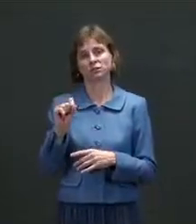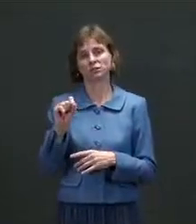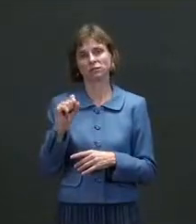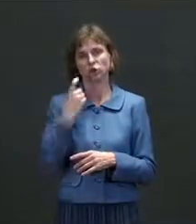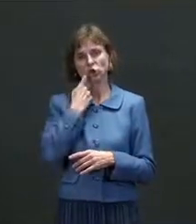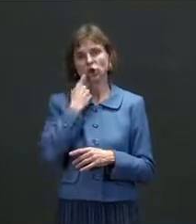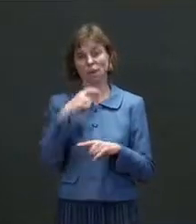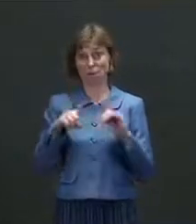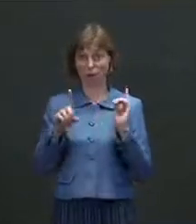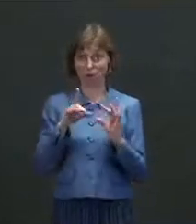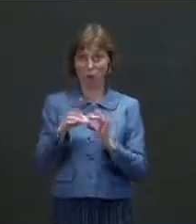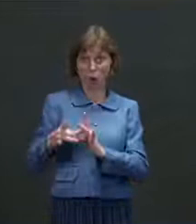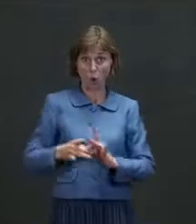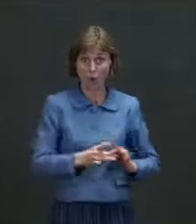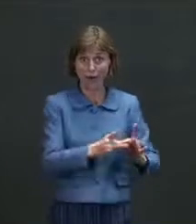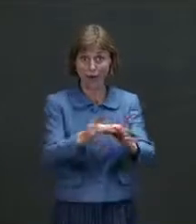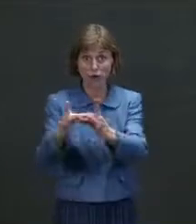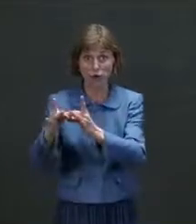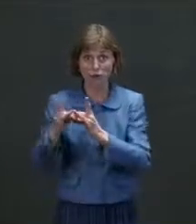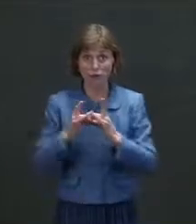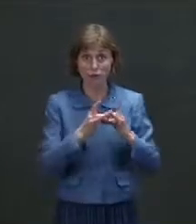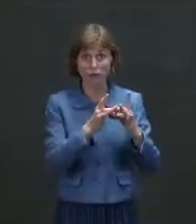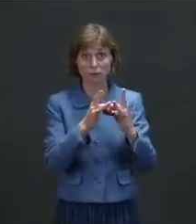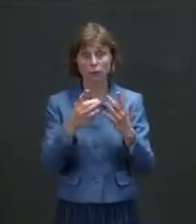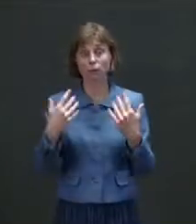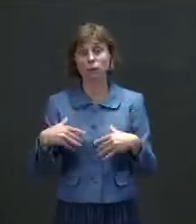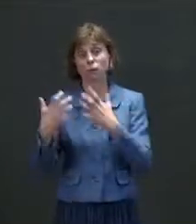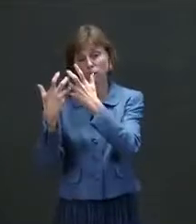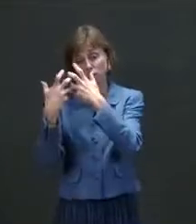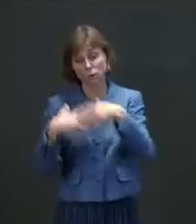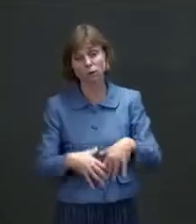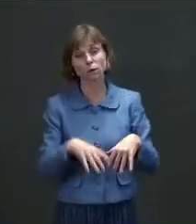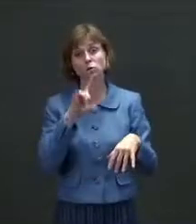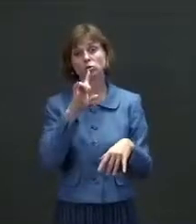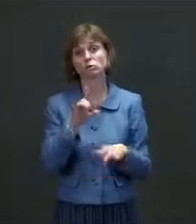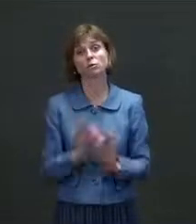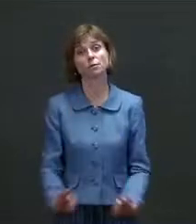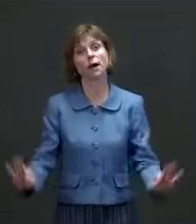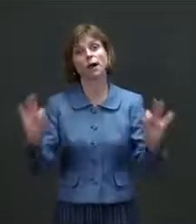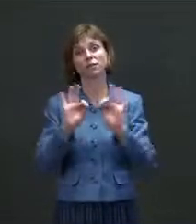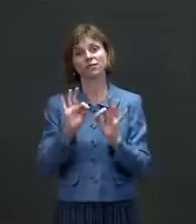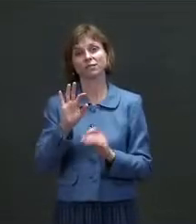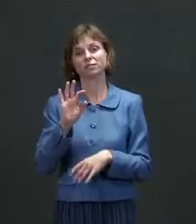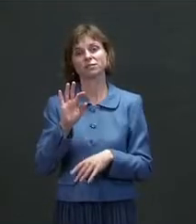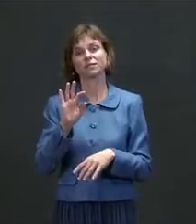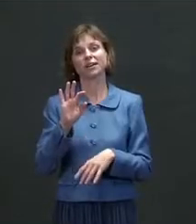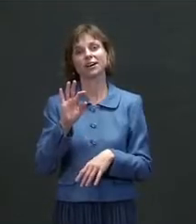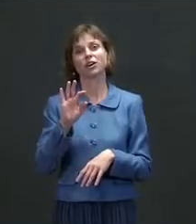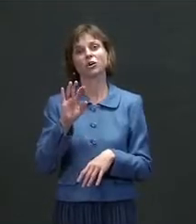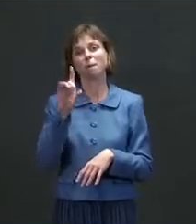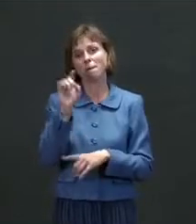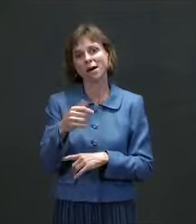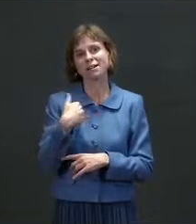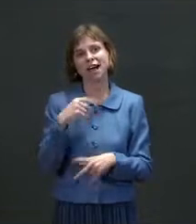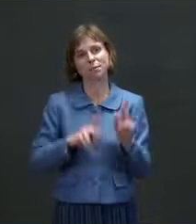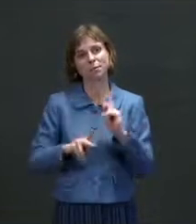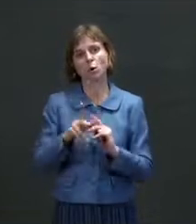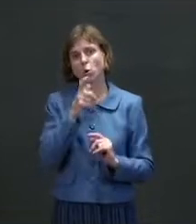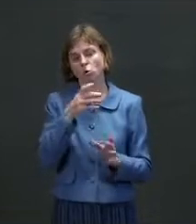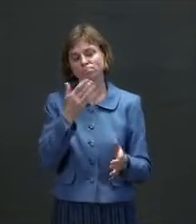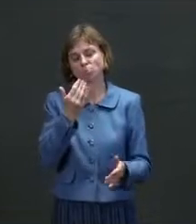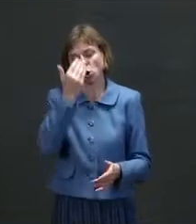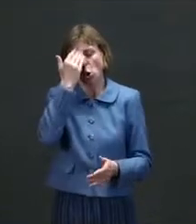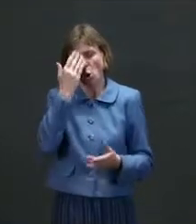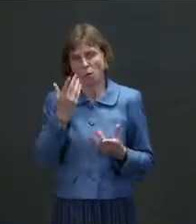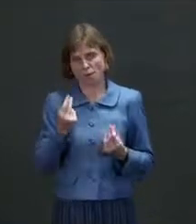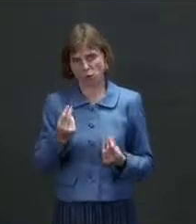the coordination is really, really matters. And we've got people who know what they're doing, starting with a doc and you